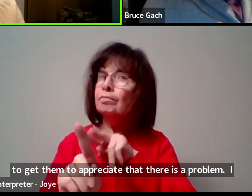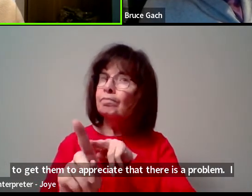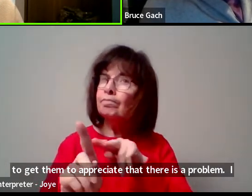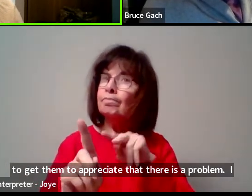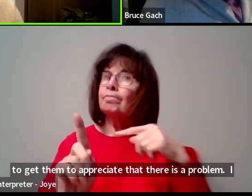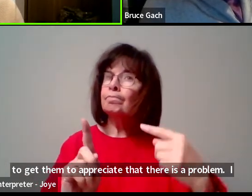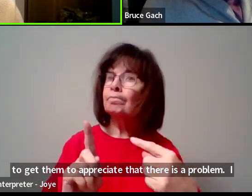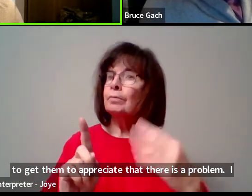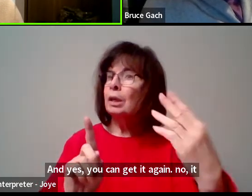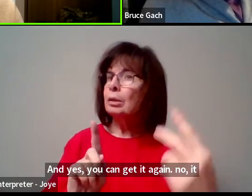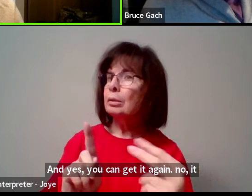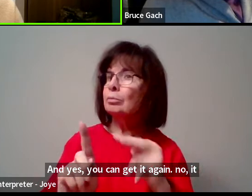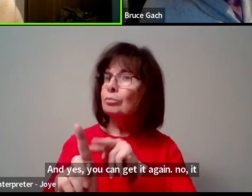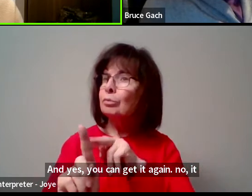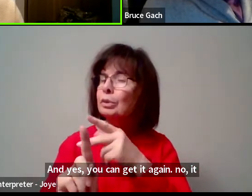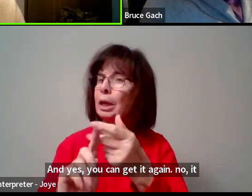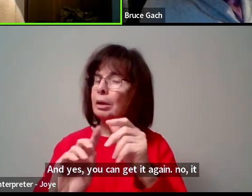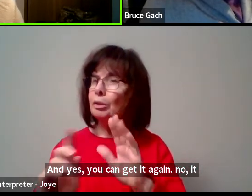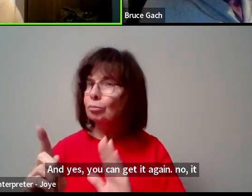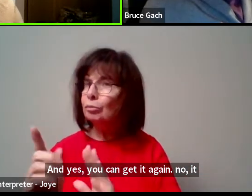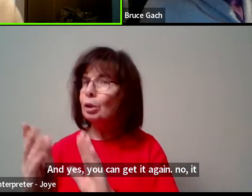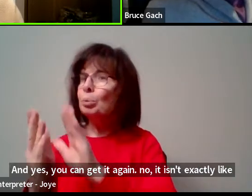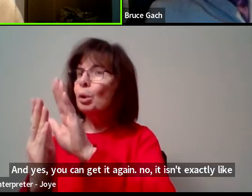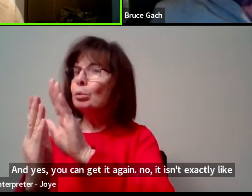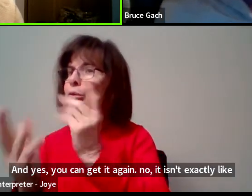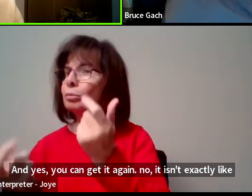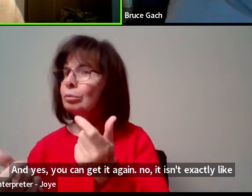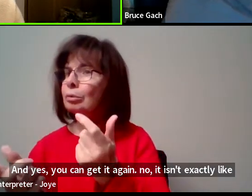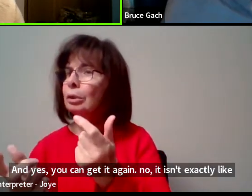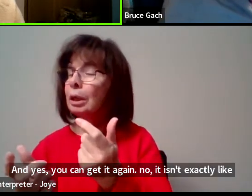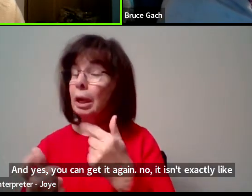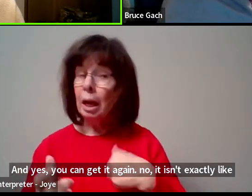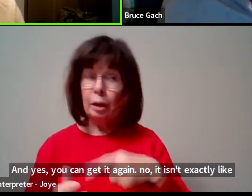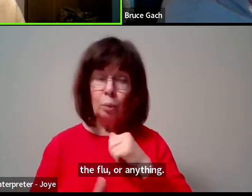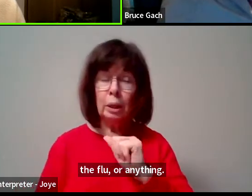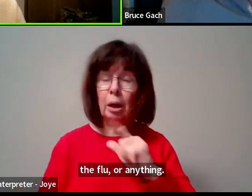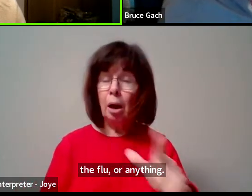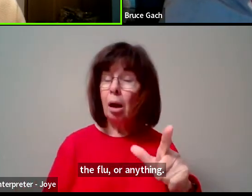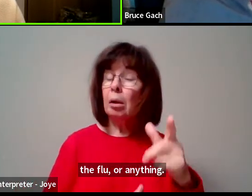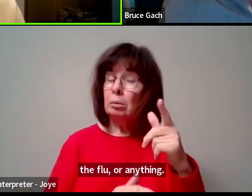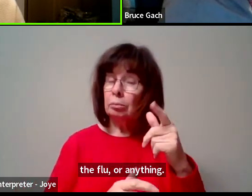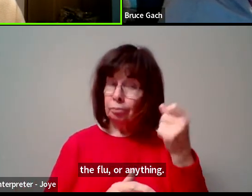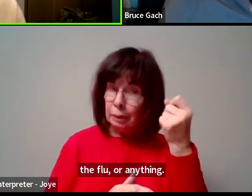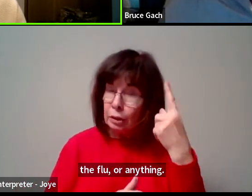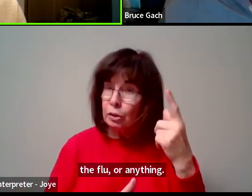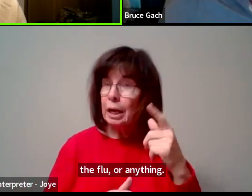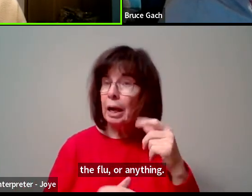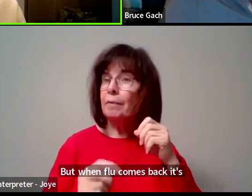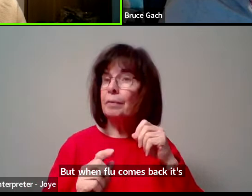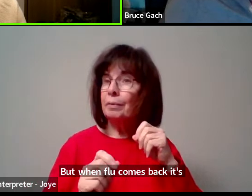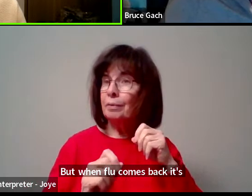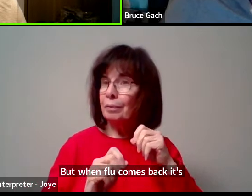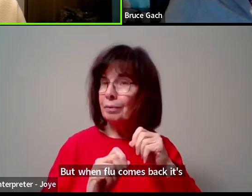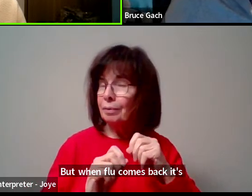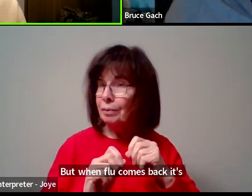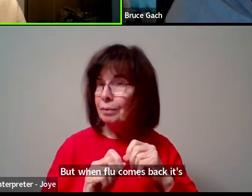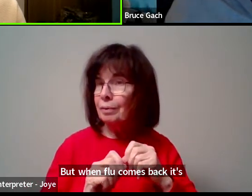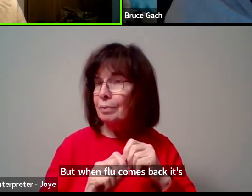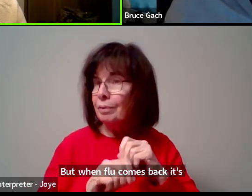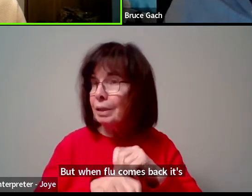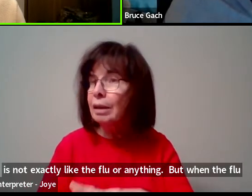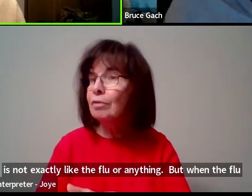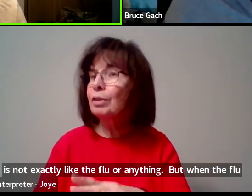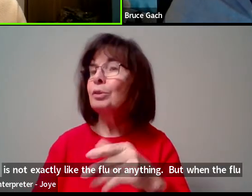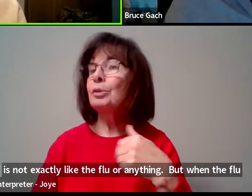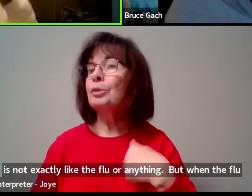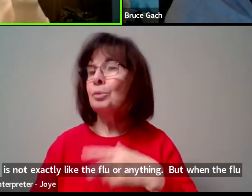people, and that we all do recognize the influence that we all have over a